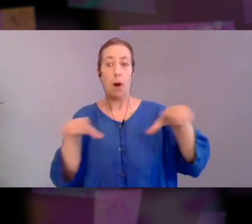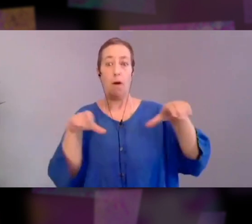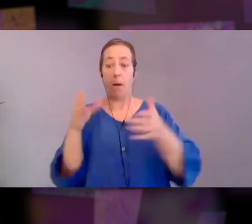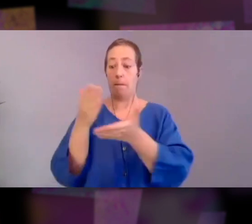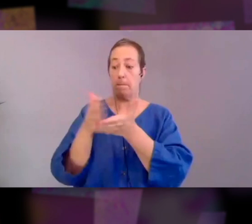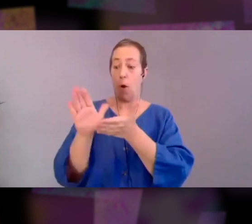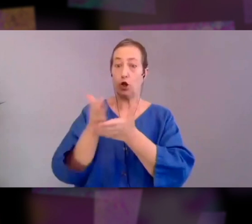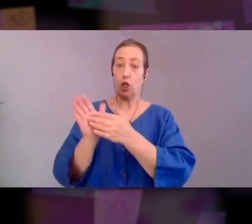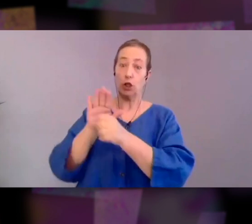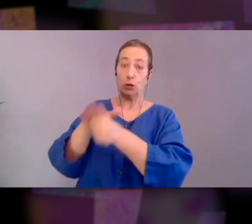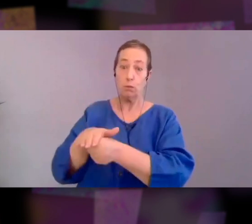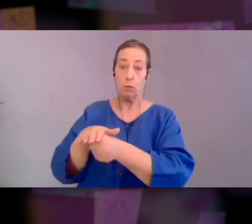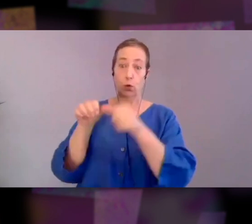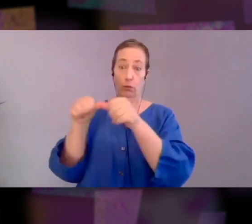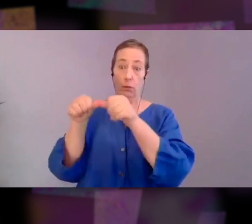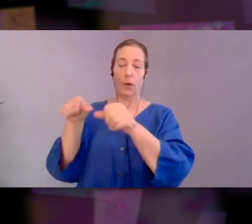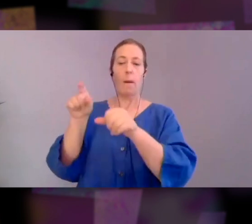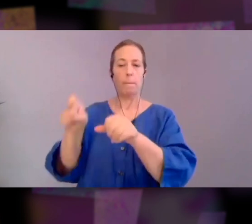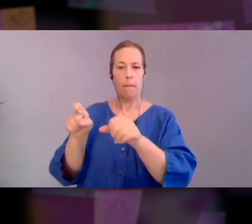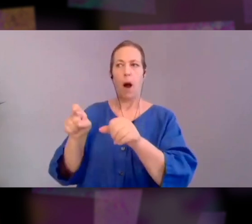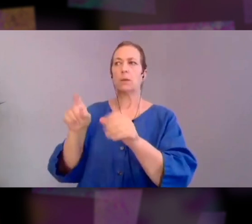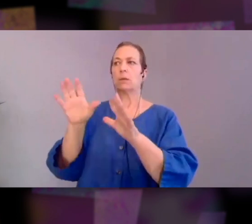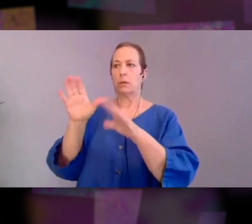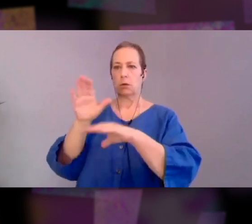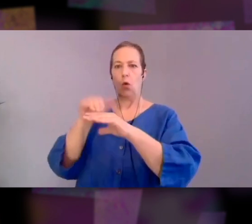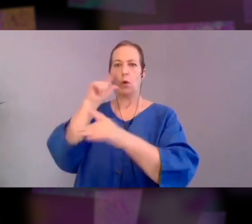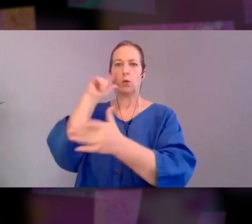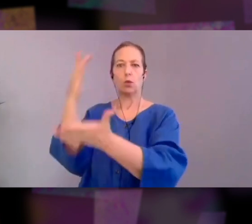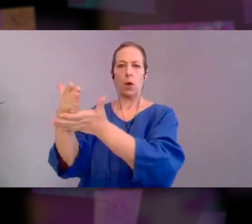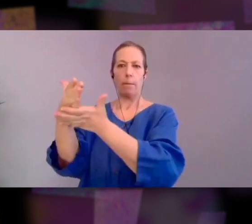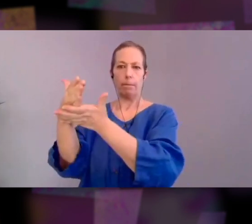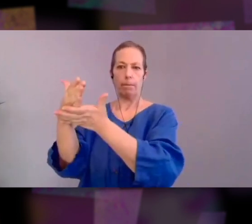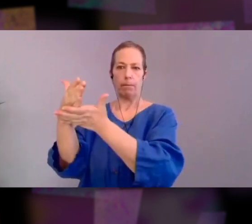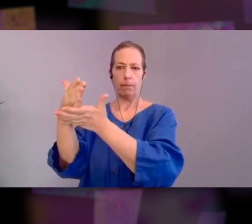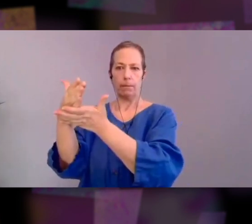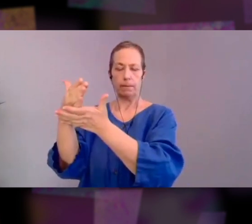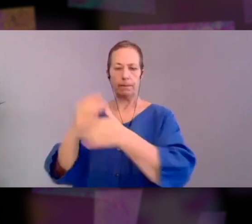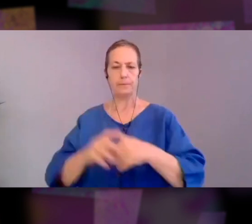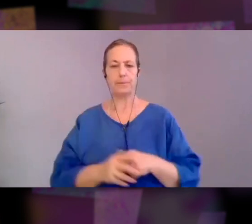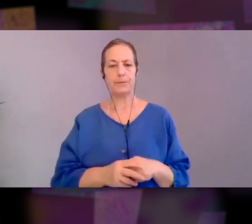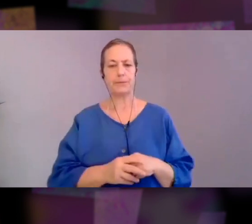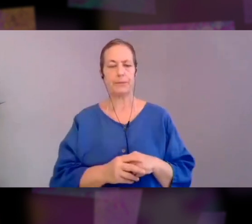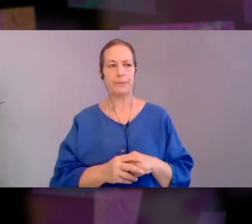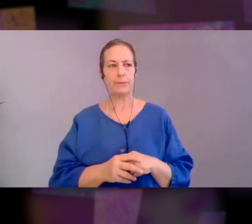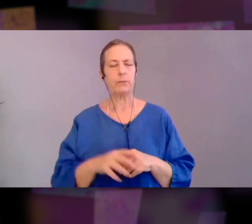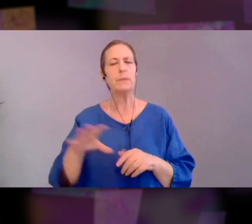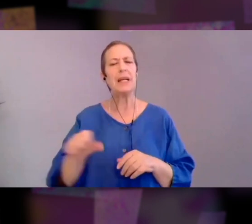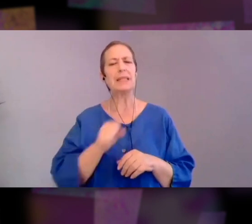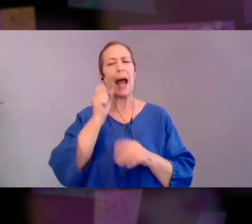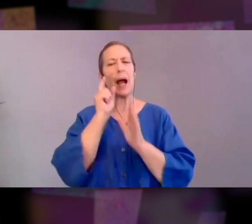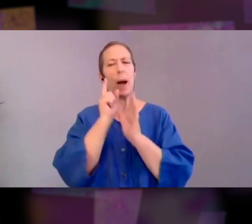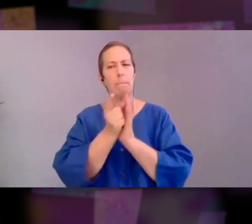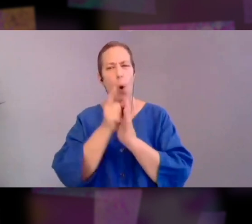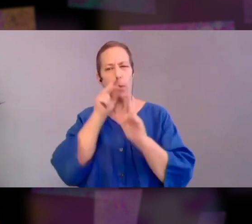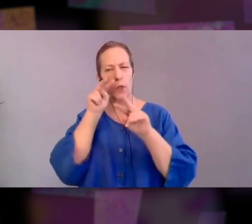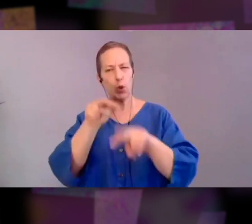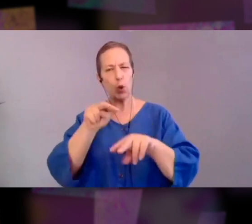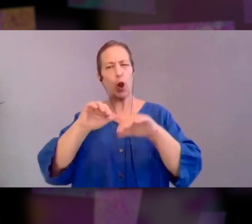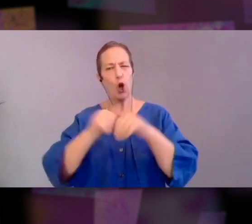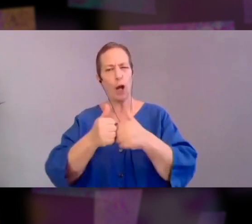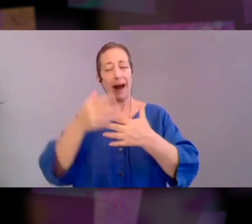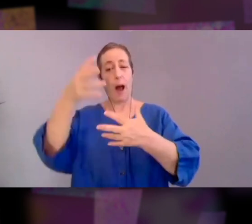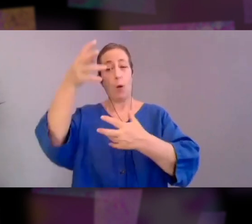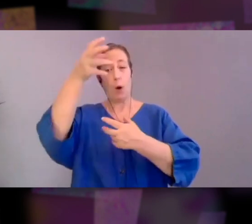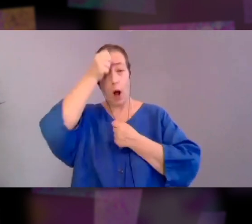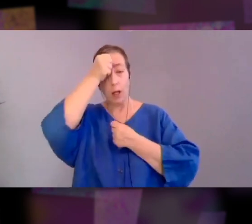And I invite us all to take a moment to consider the legacy of colonization and ableism embedded